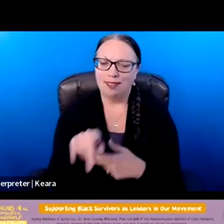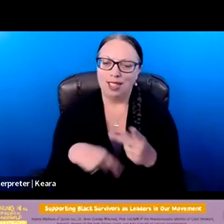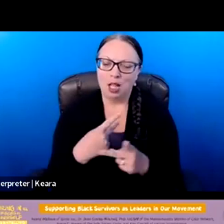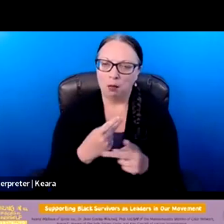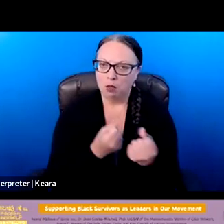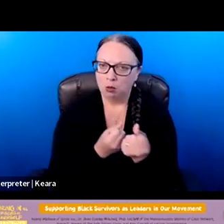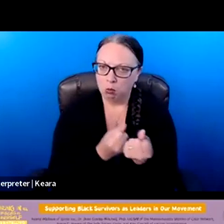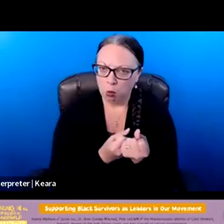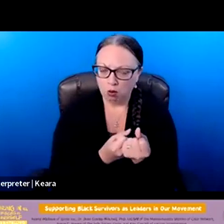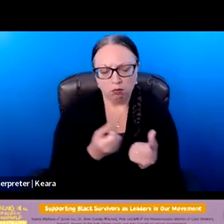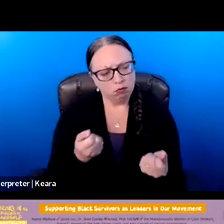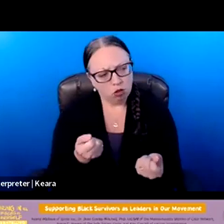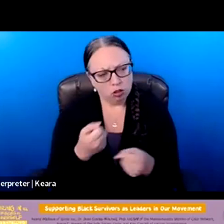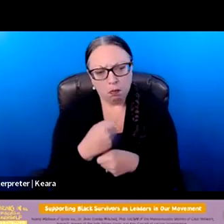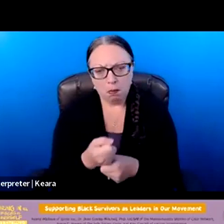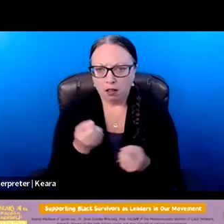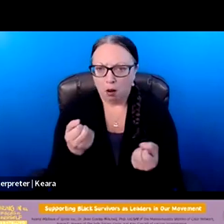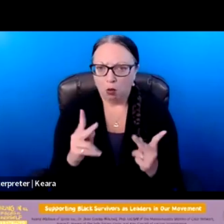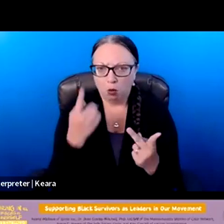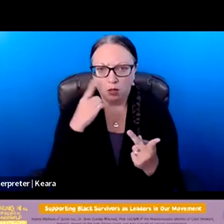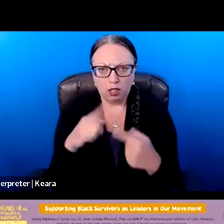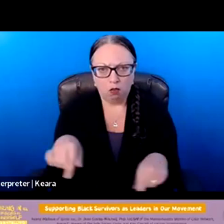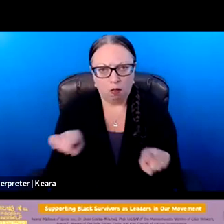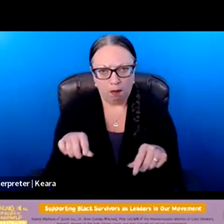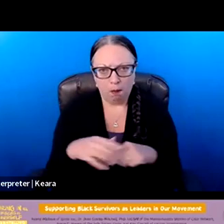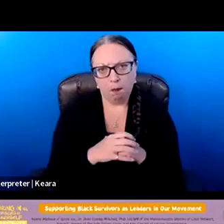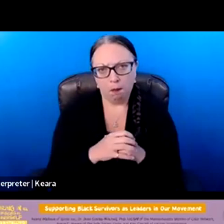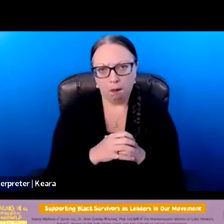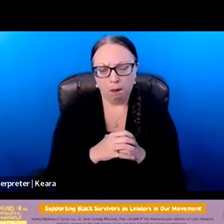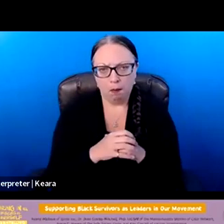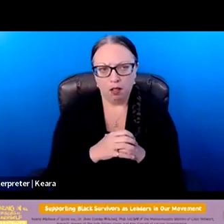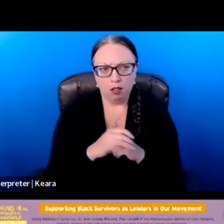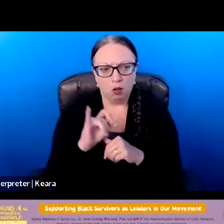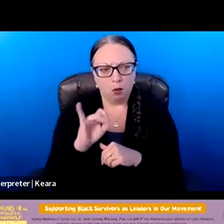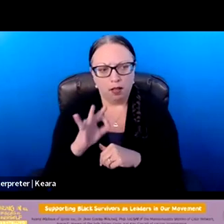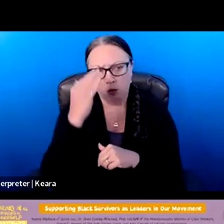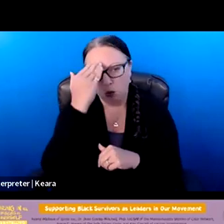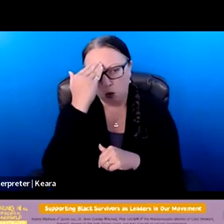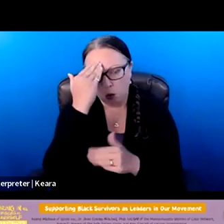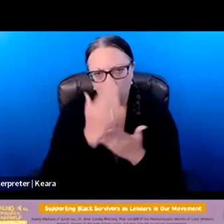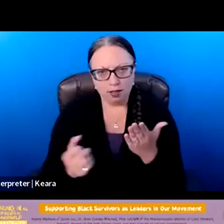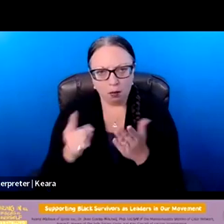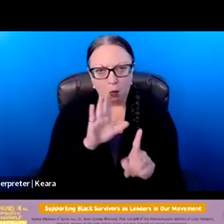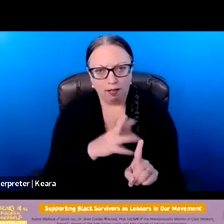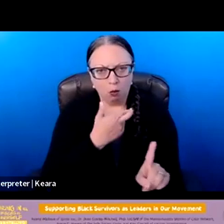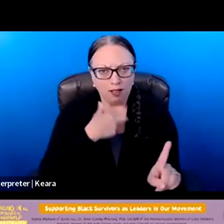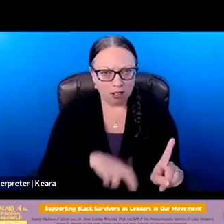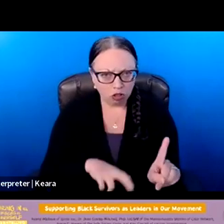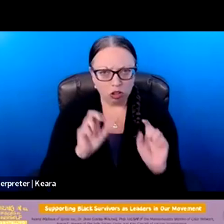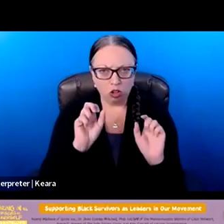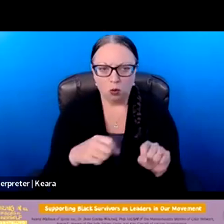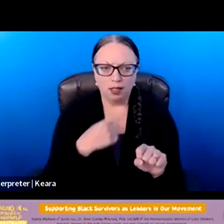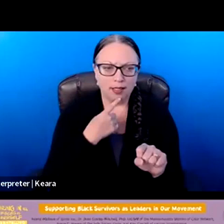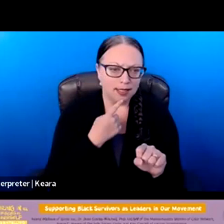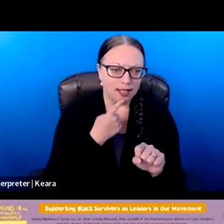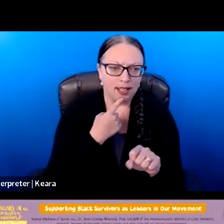just creating opportunities for them so that if you know that someone's religion, then you can say, oh, we have a synagogue or